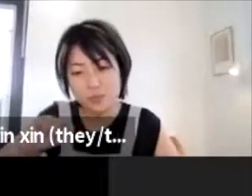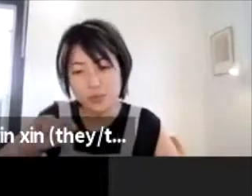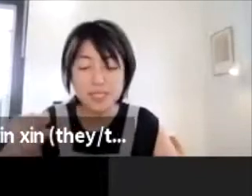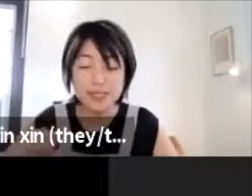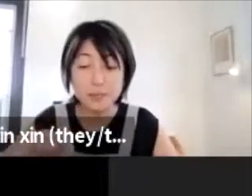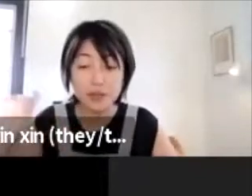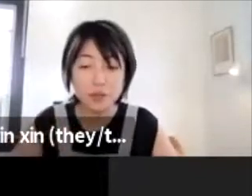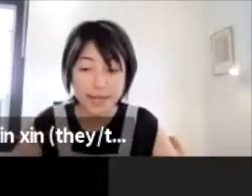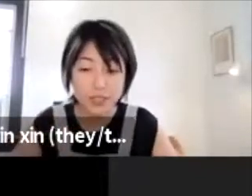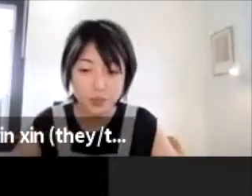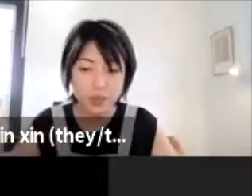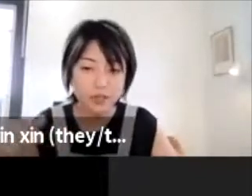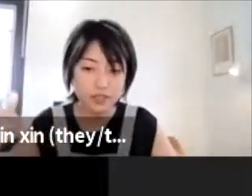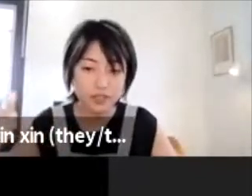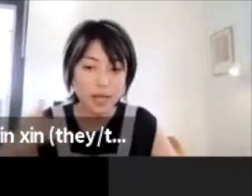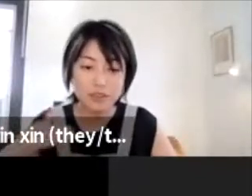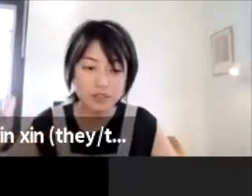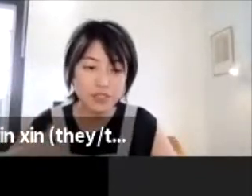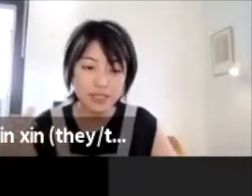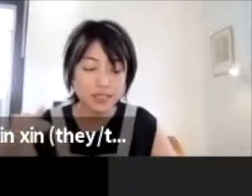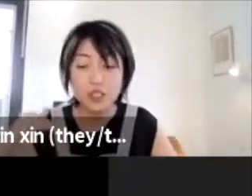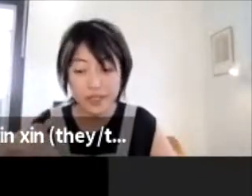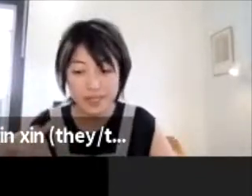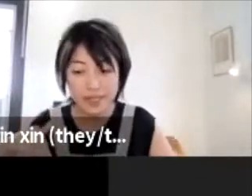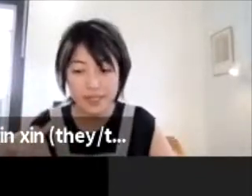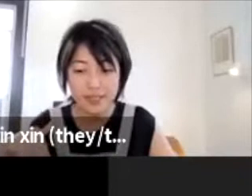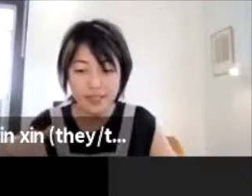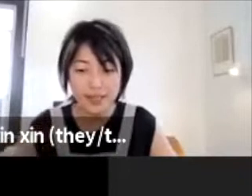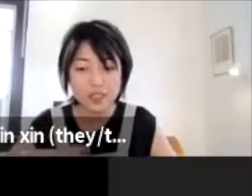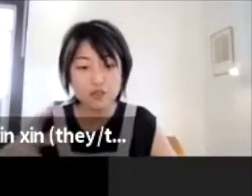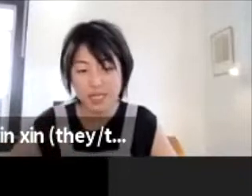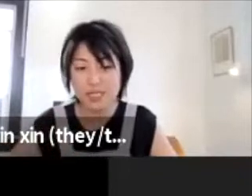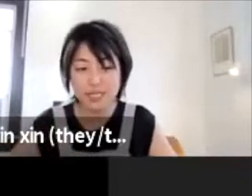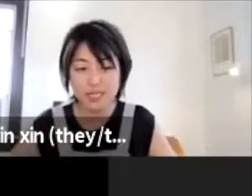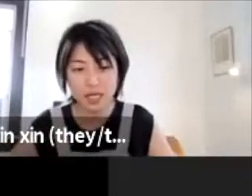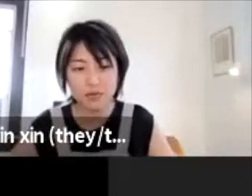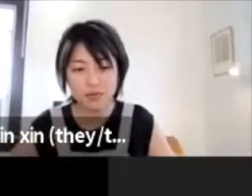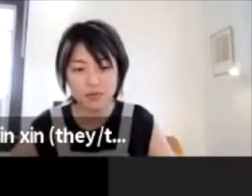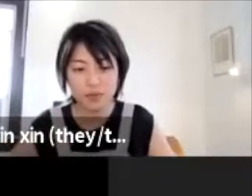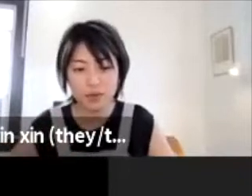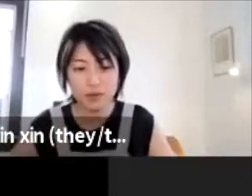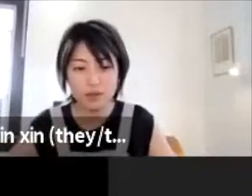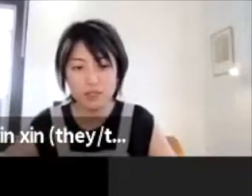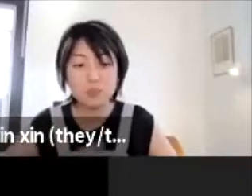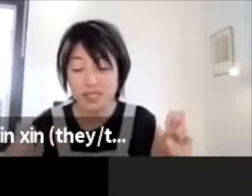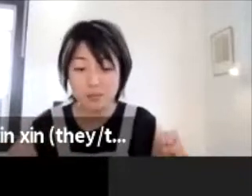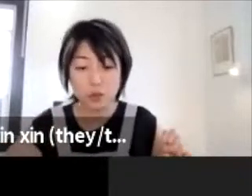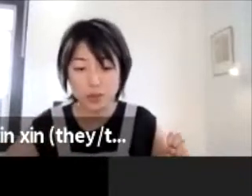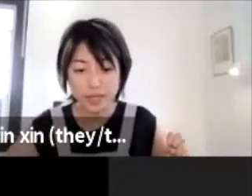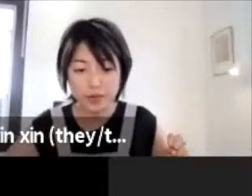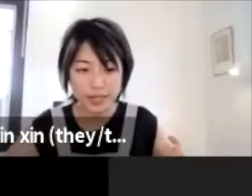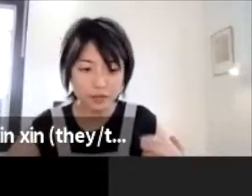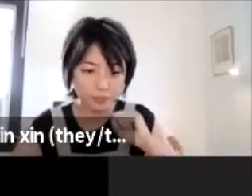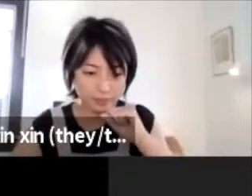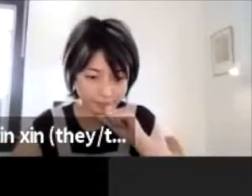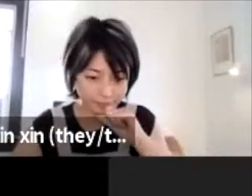it just basically bring you back to one of the chapters in the Code of Consent that address the privacy mode we're